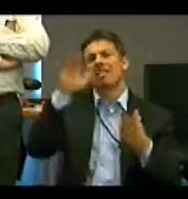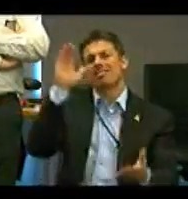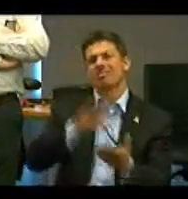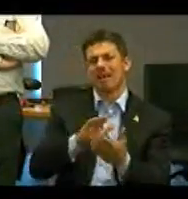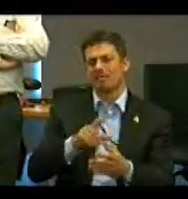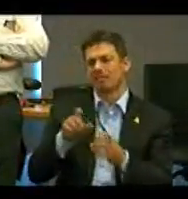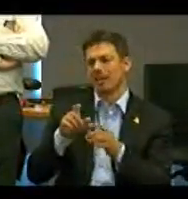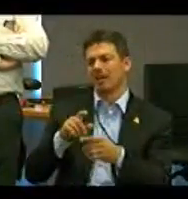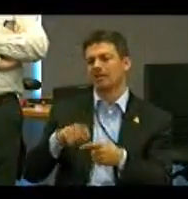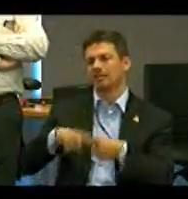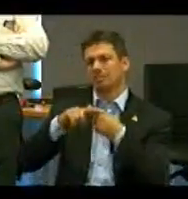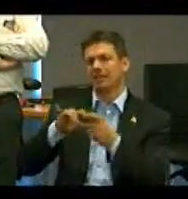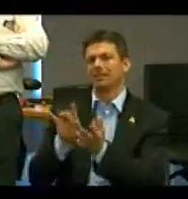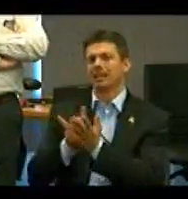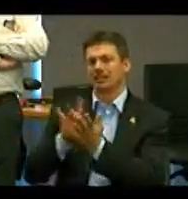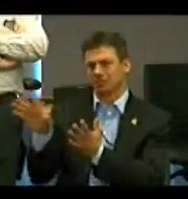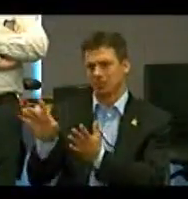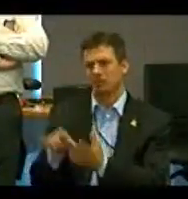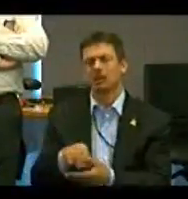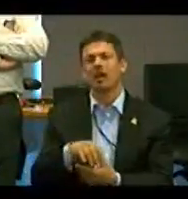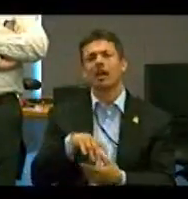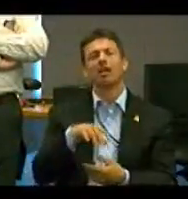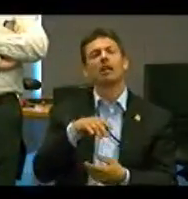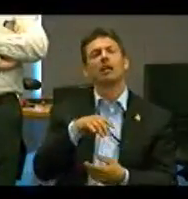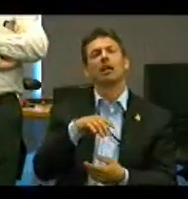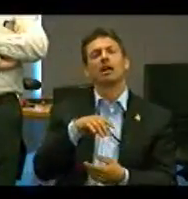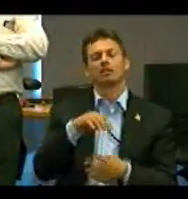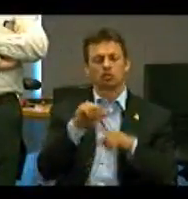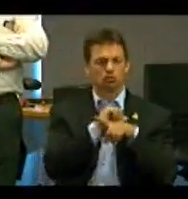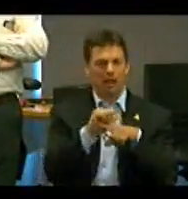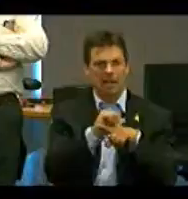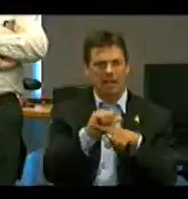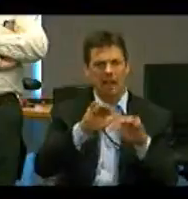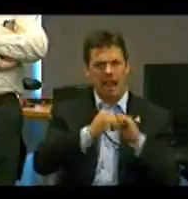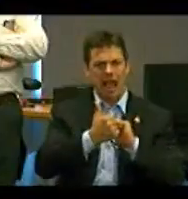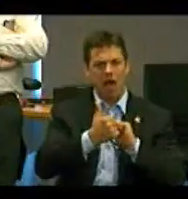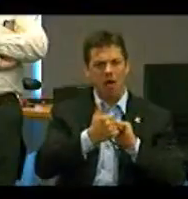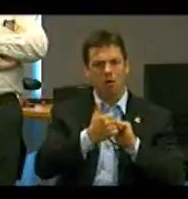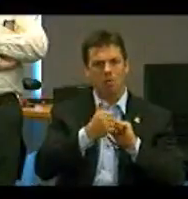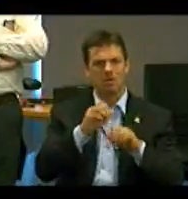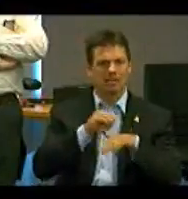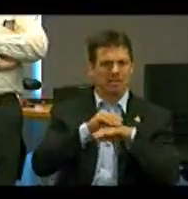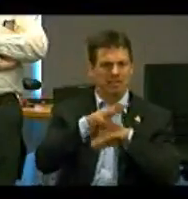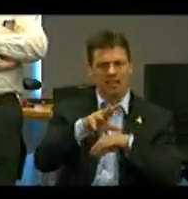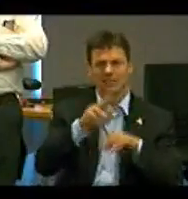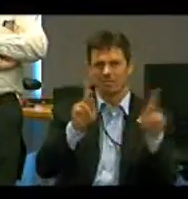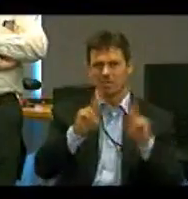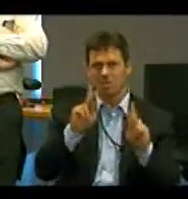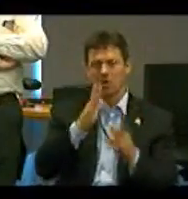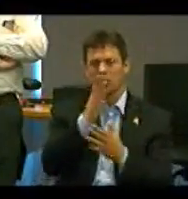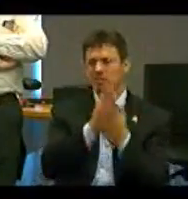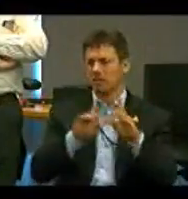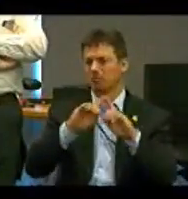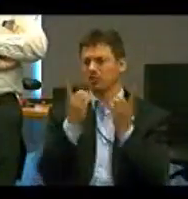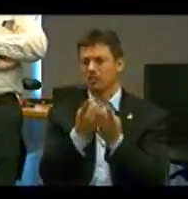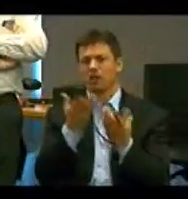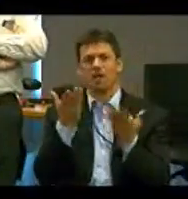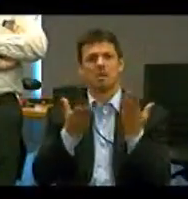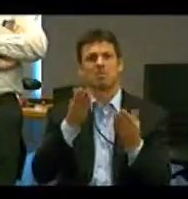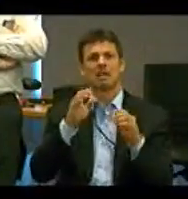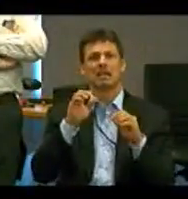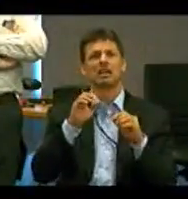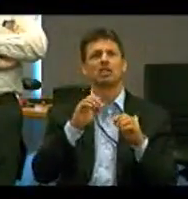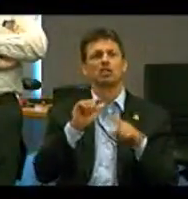and less expulsions, the training and how it has affected people? I mean, some districts may be able to